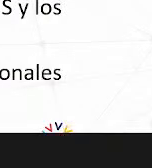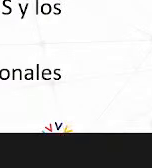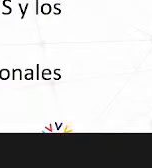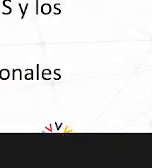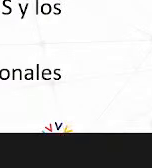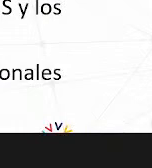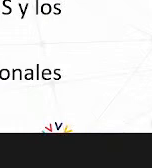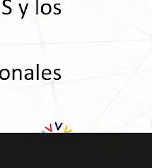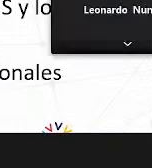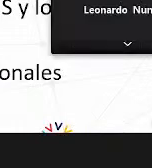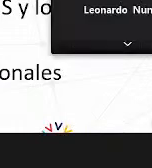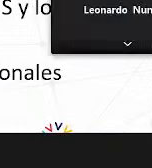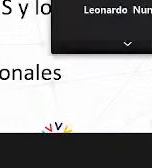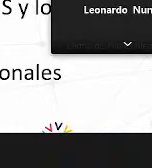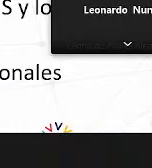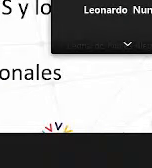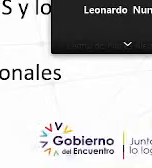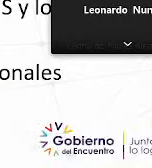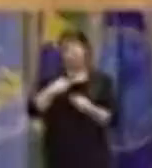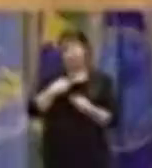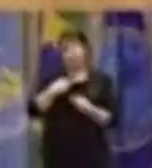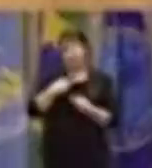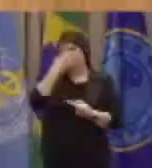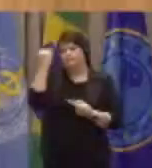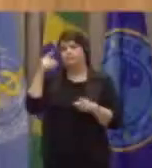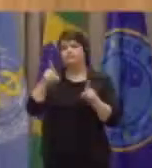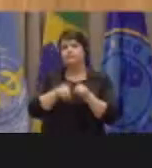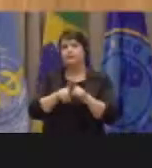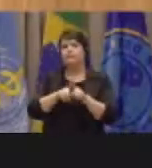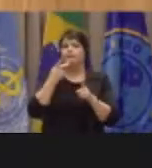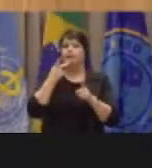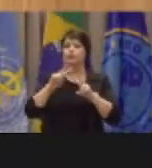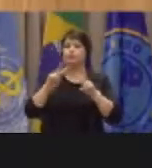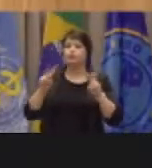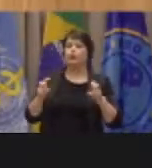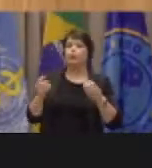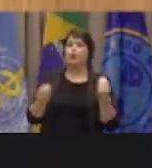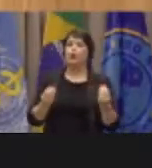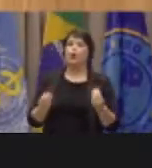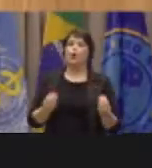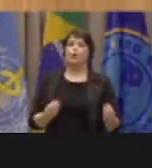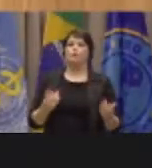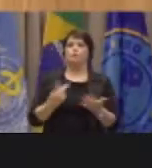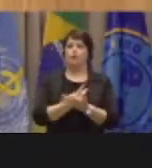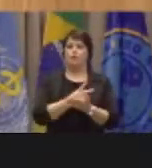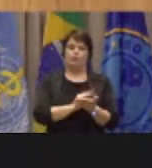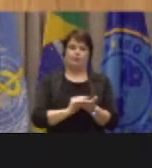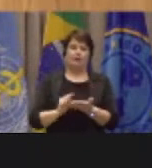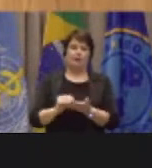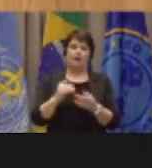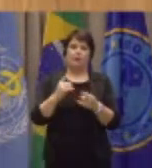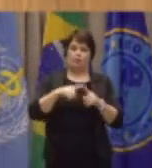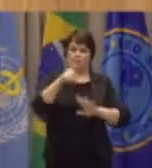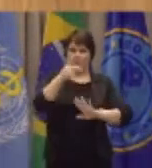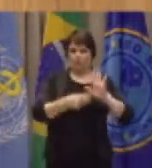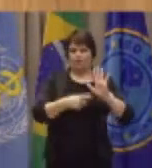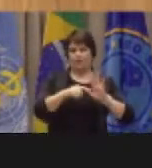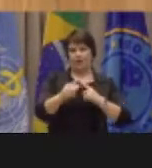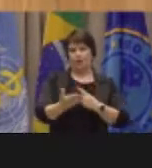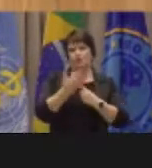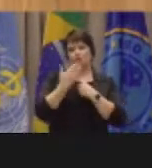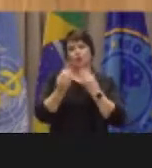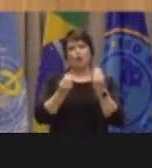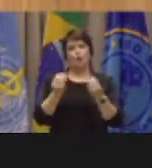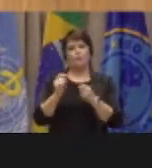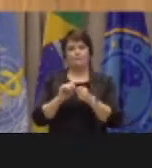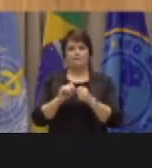to the epidemiological disease, but we have to take care of the gaps of data because this